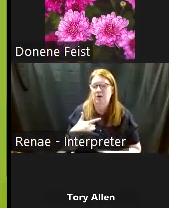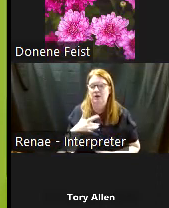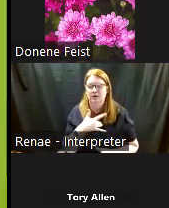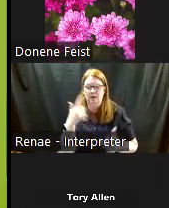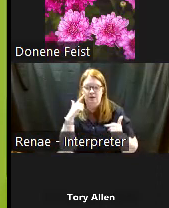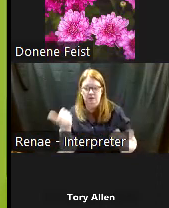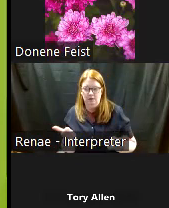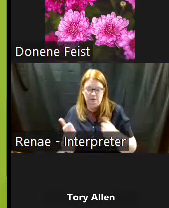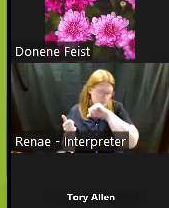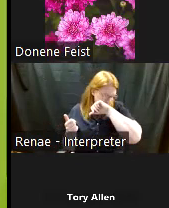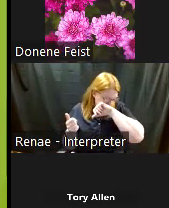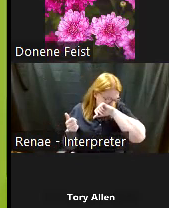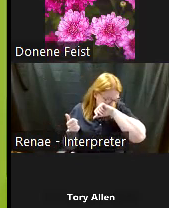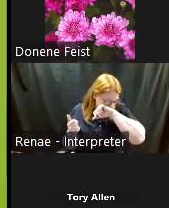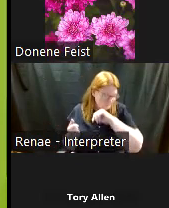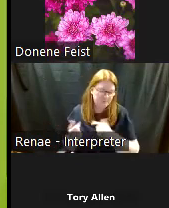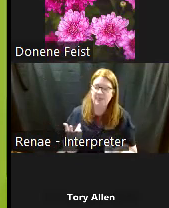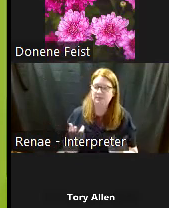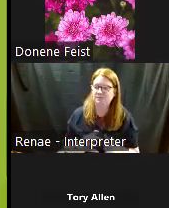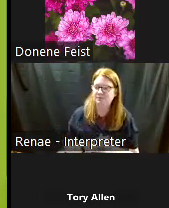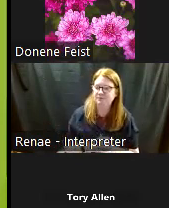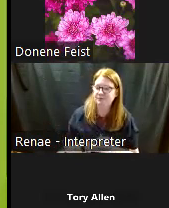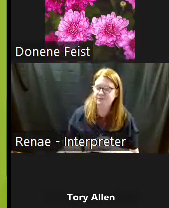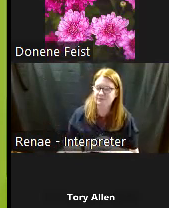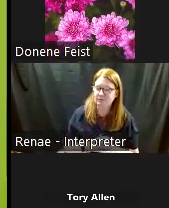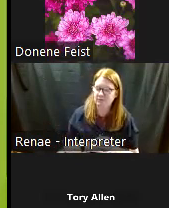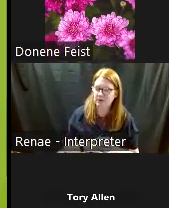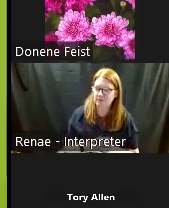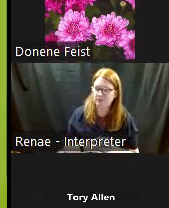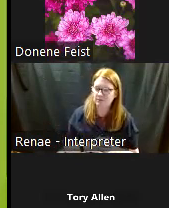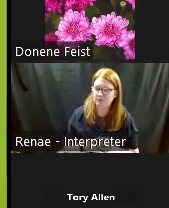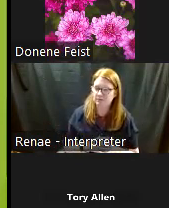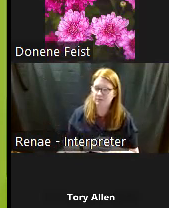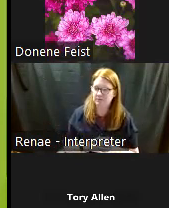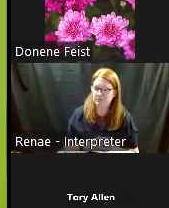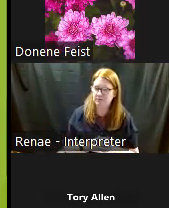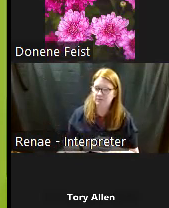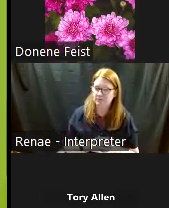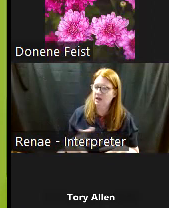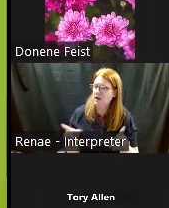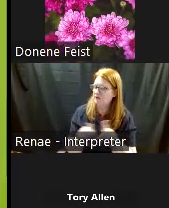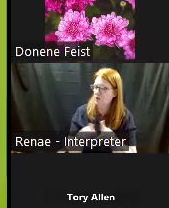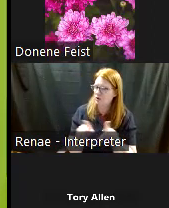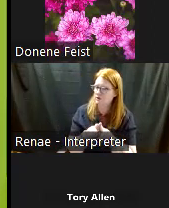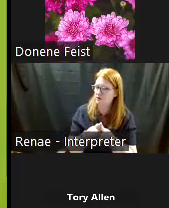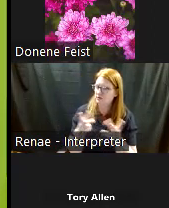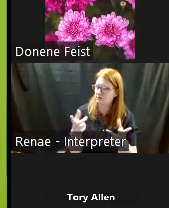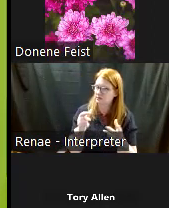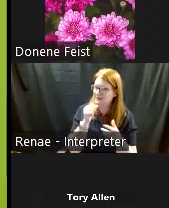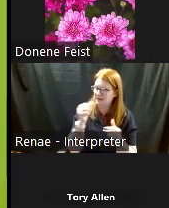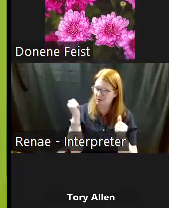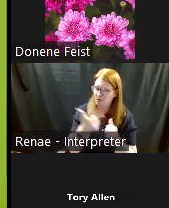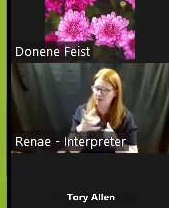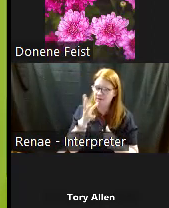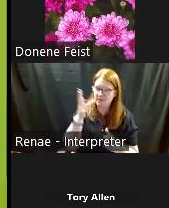and the severity. And I also have learned that not every parent is ready